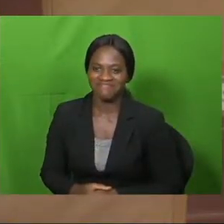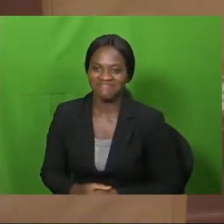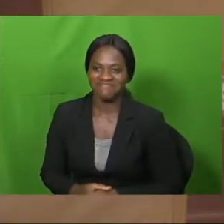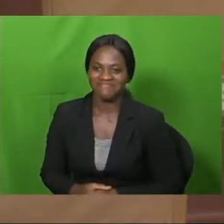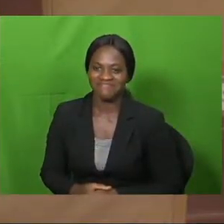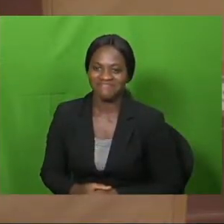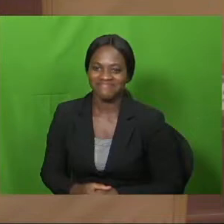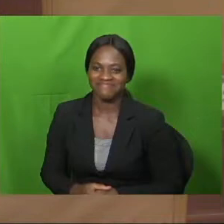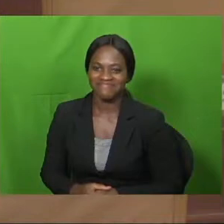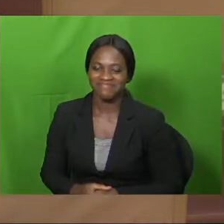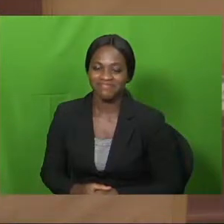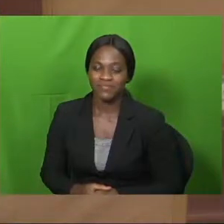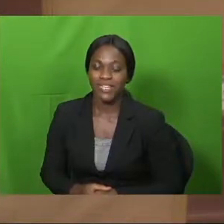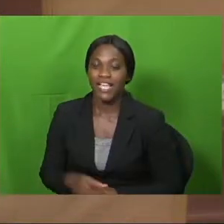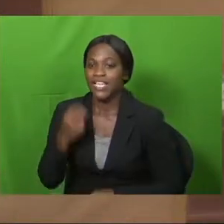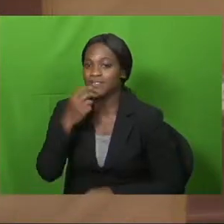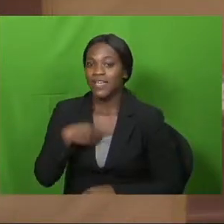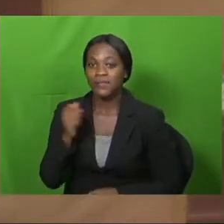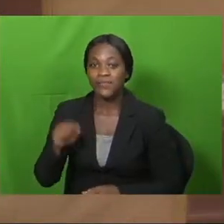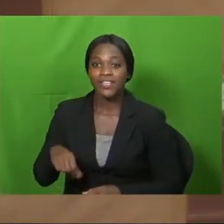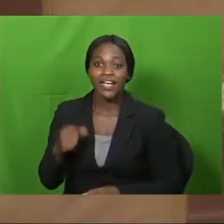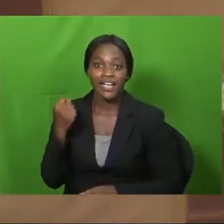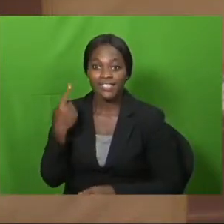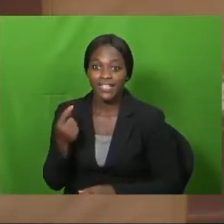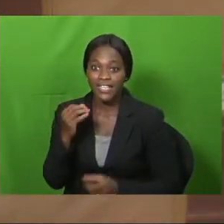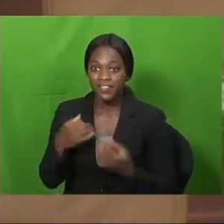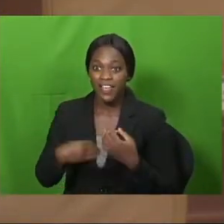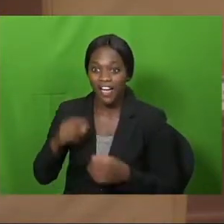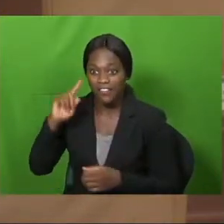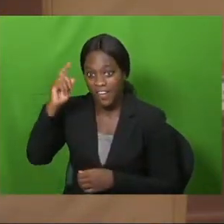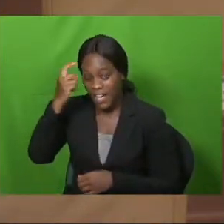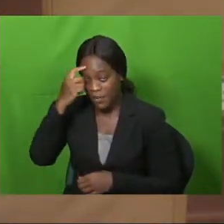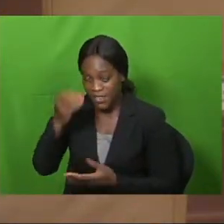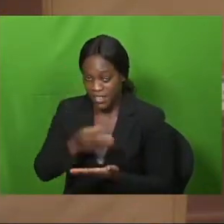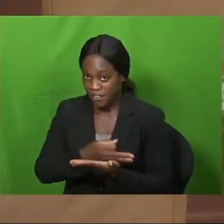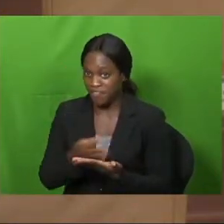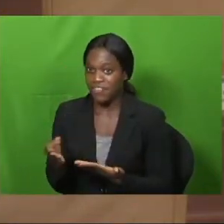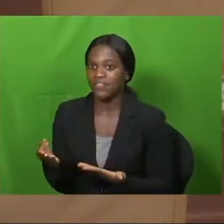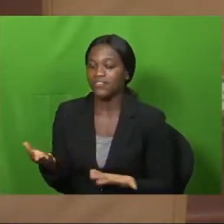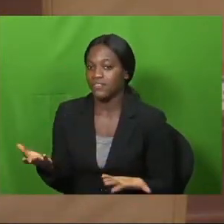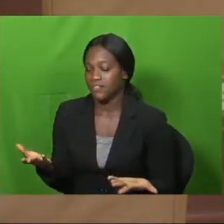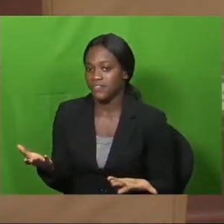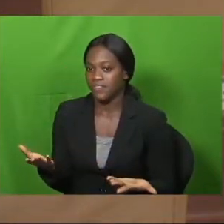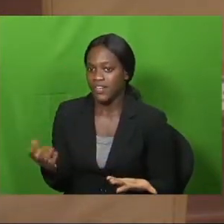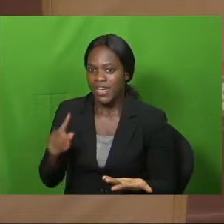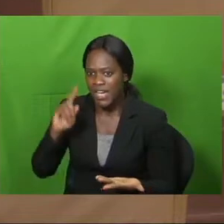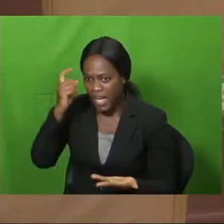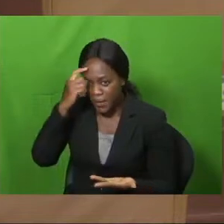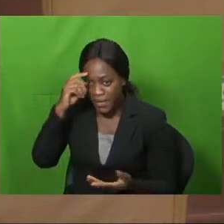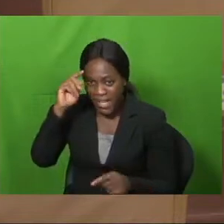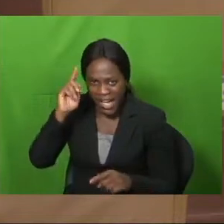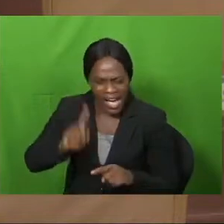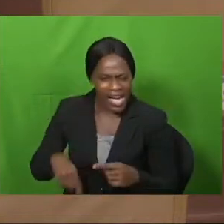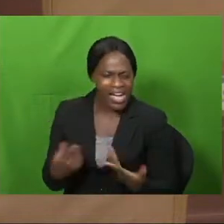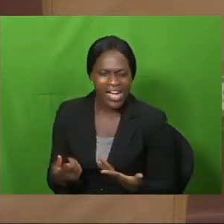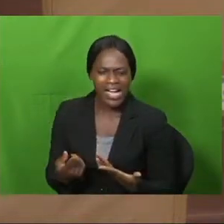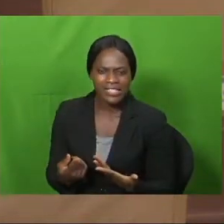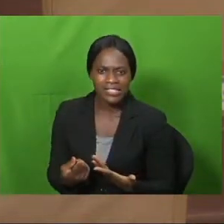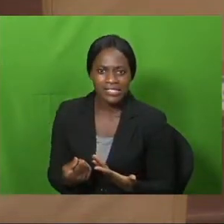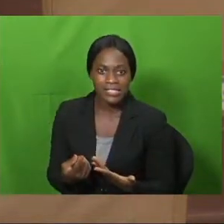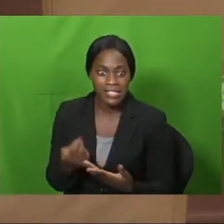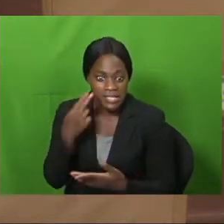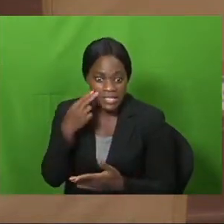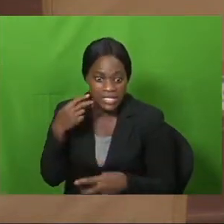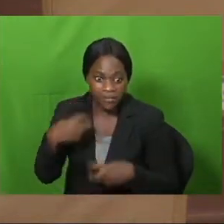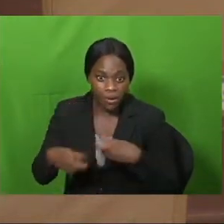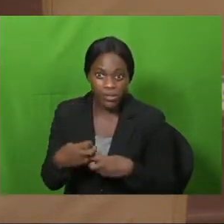I can understand. When you have a government that has failed this way, a government that cannot even appreciate the problem, they would